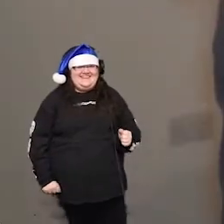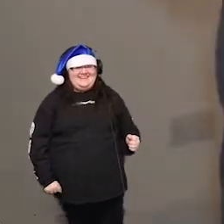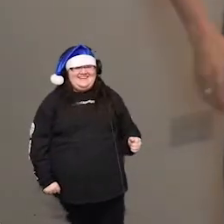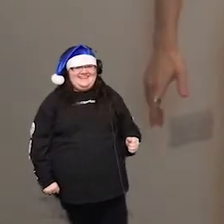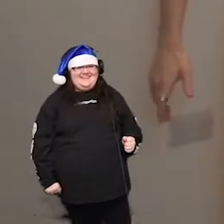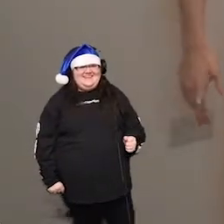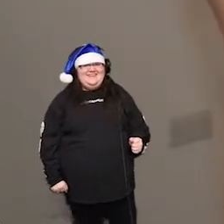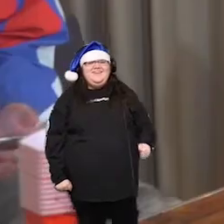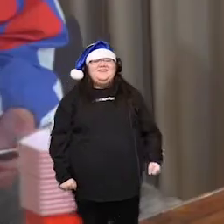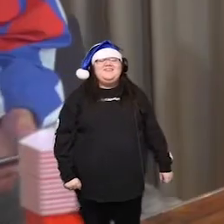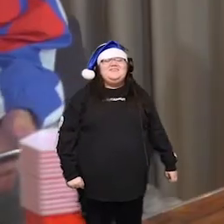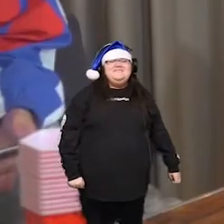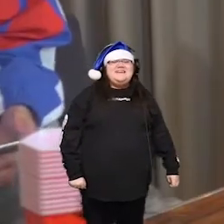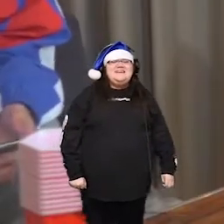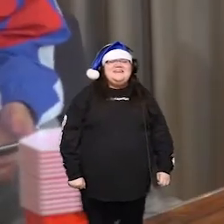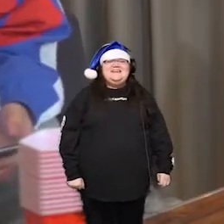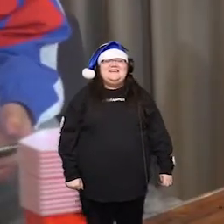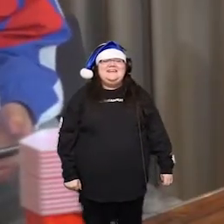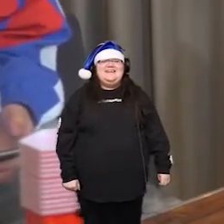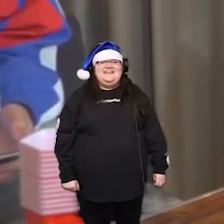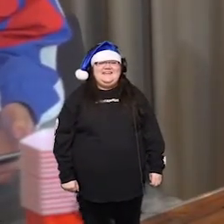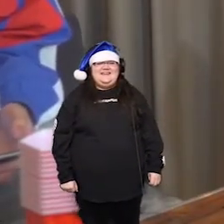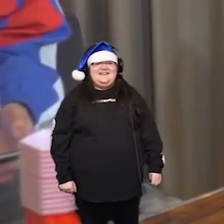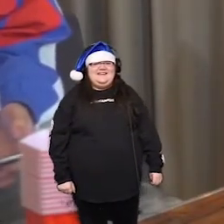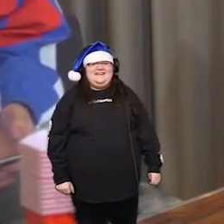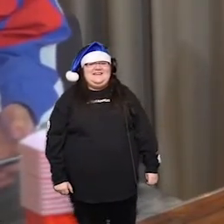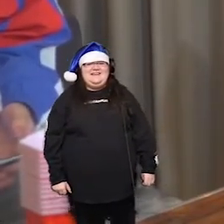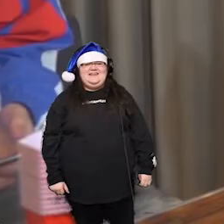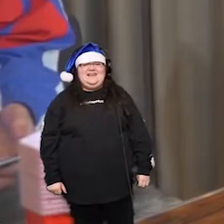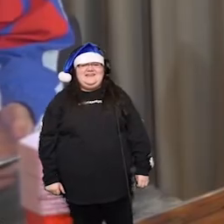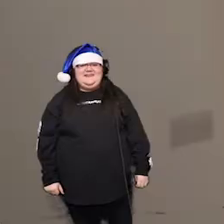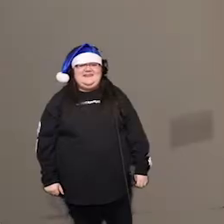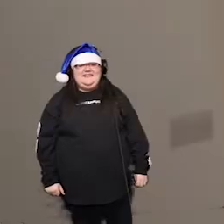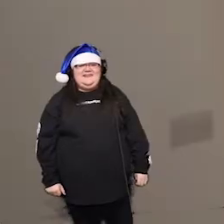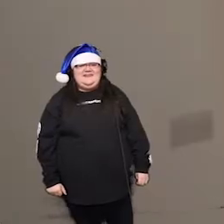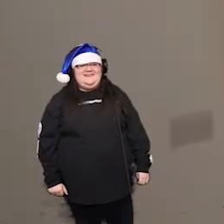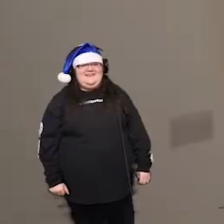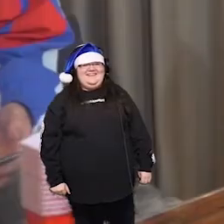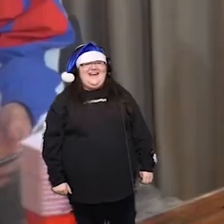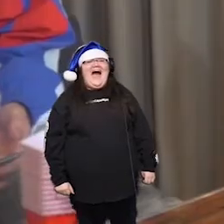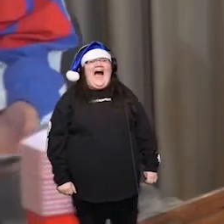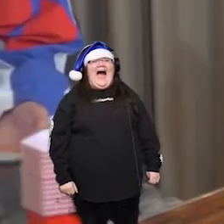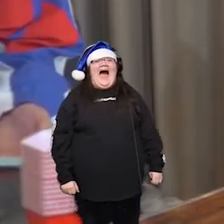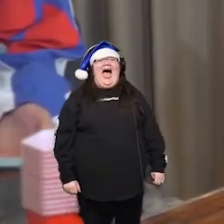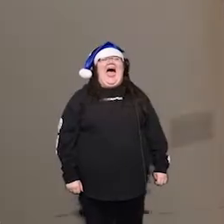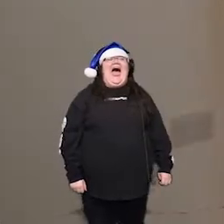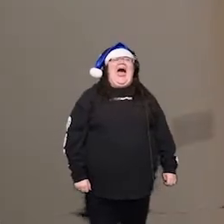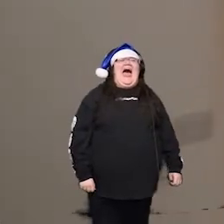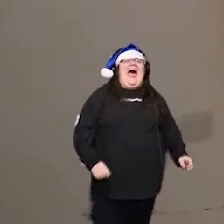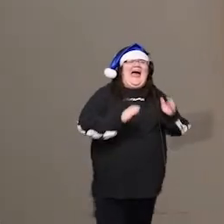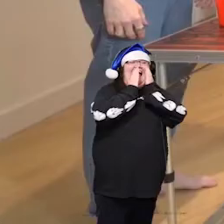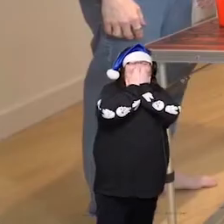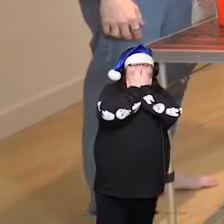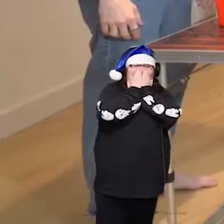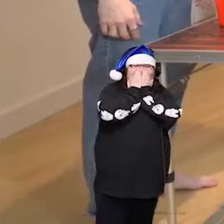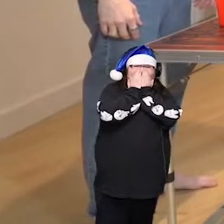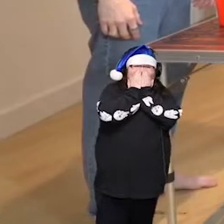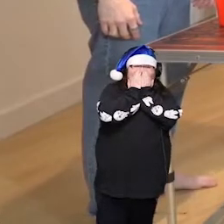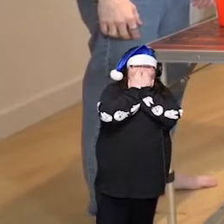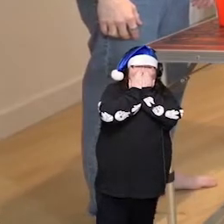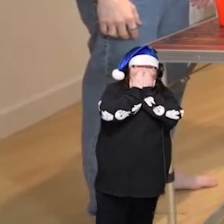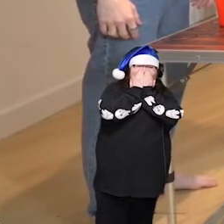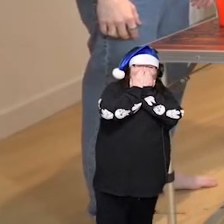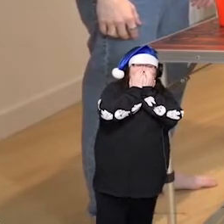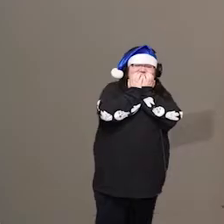Take your fucking jeans off. It's because the jeans and the belt are attached, they've got to come off together. Yeah. Oh my god, the belt's